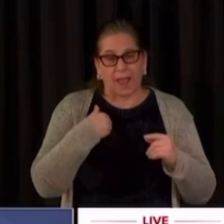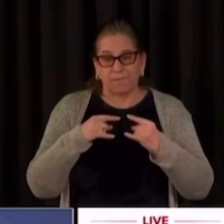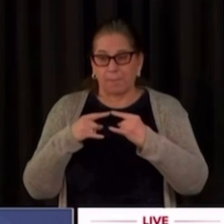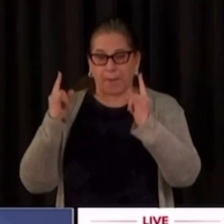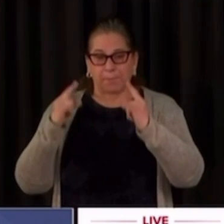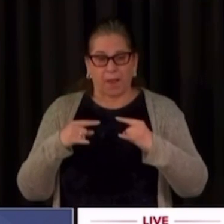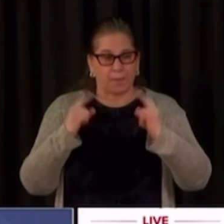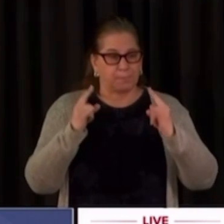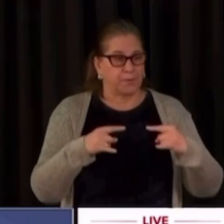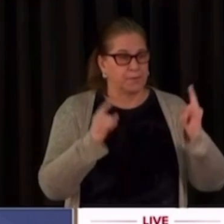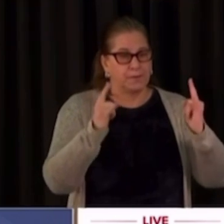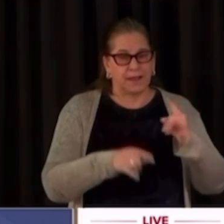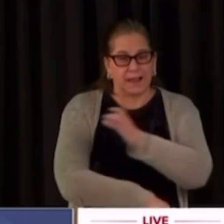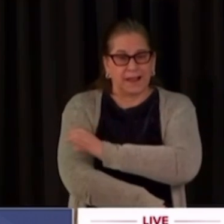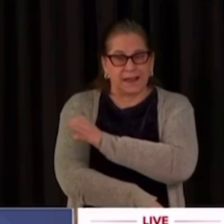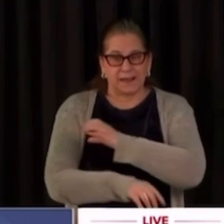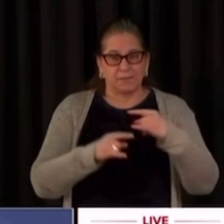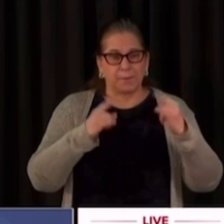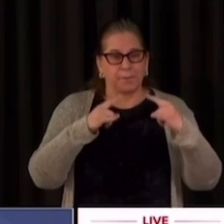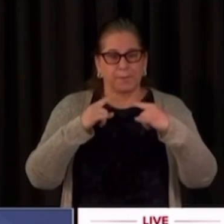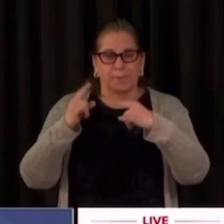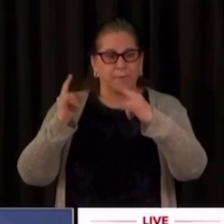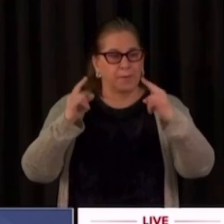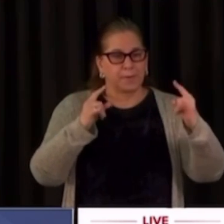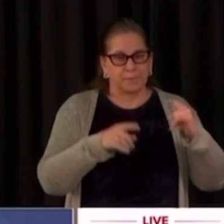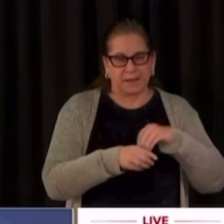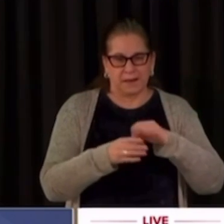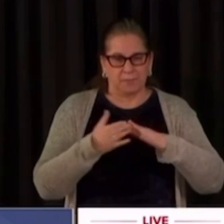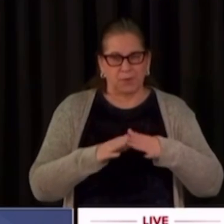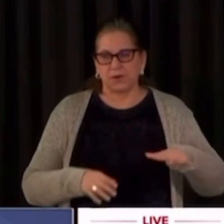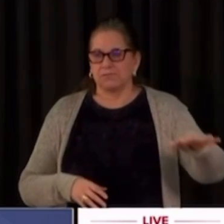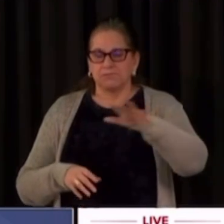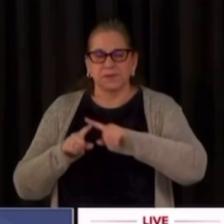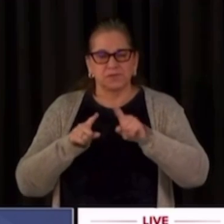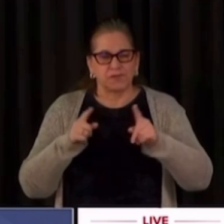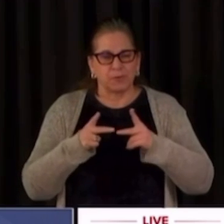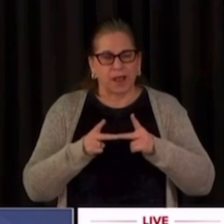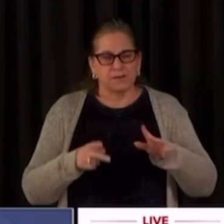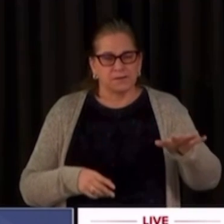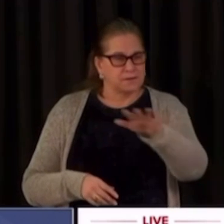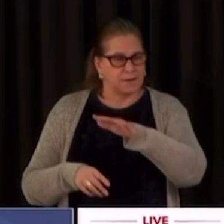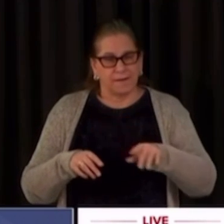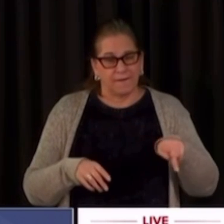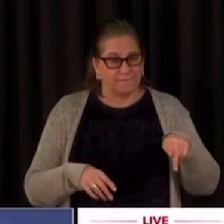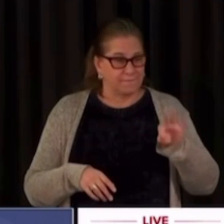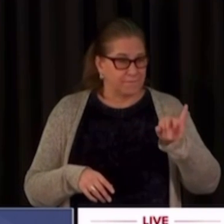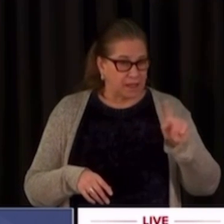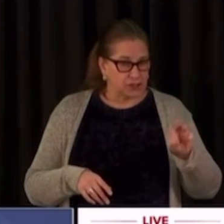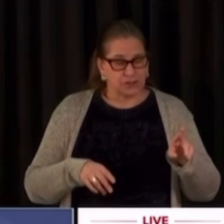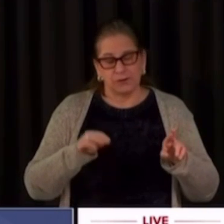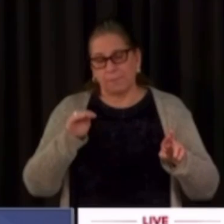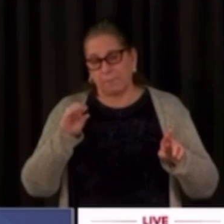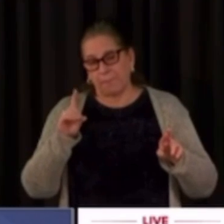or residential settings. Both the Pfizer and Moderna vaccines are not optimally